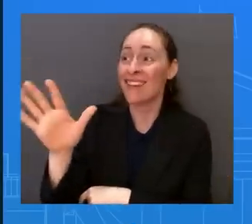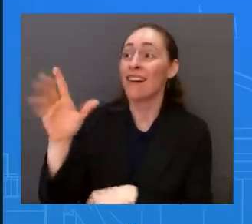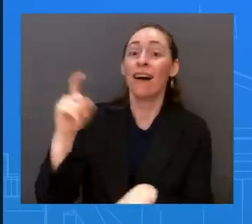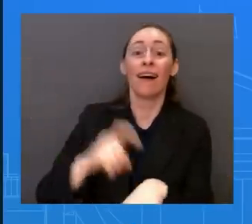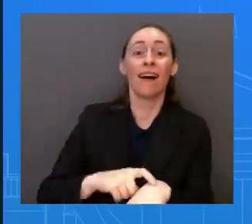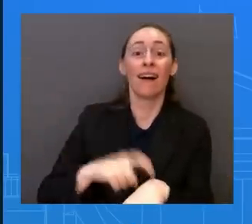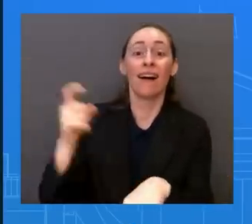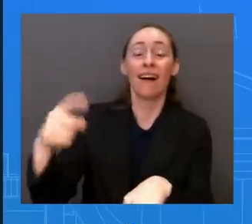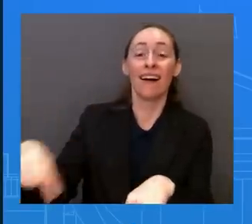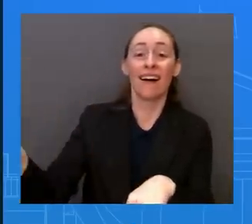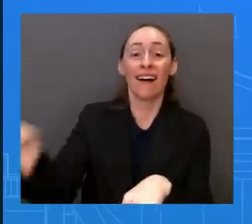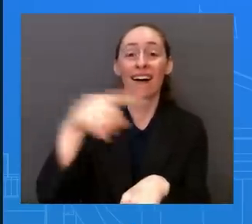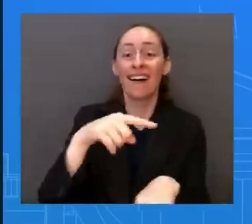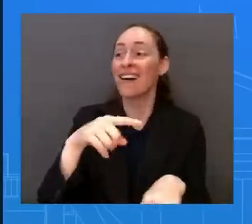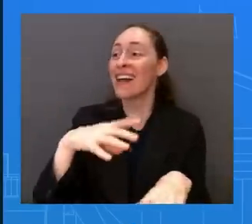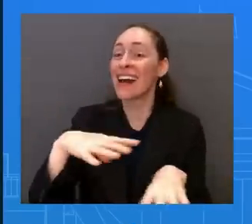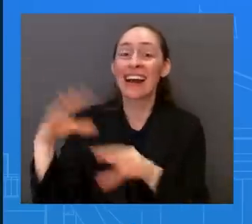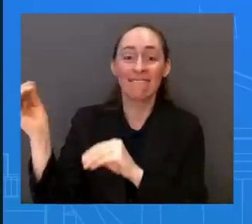So thanks.